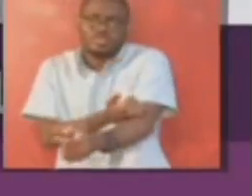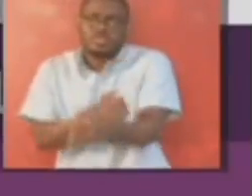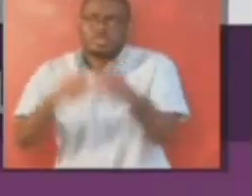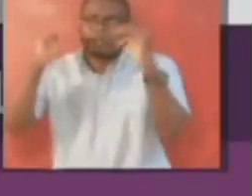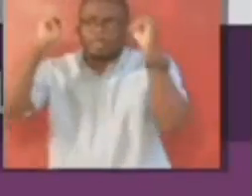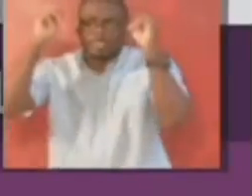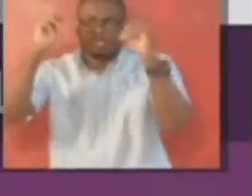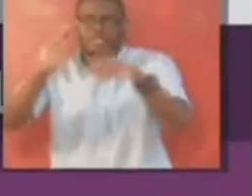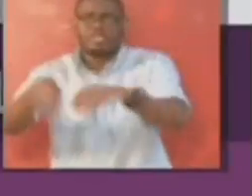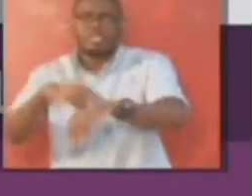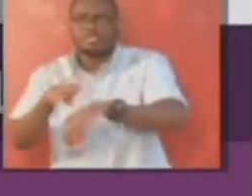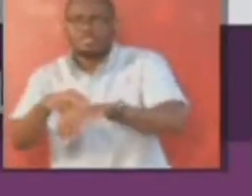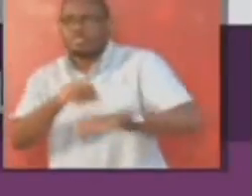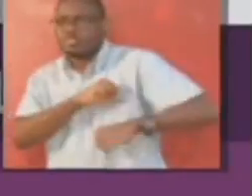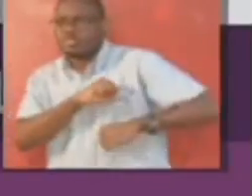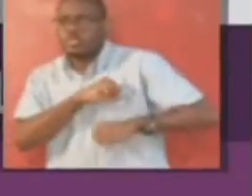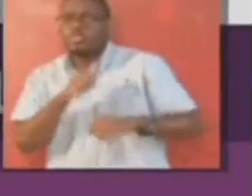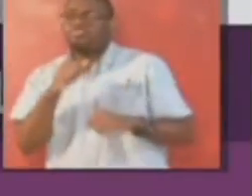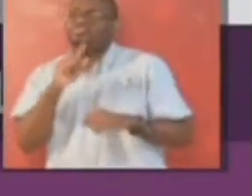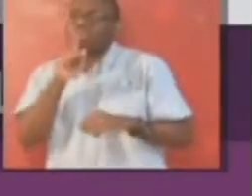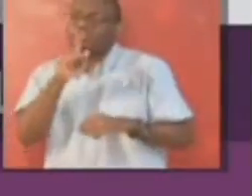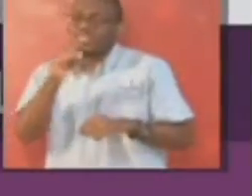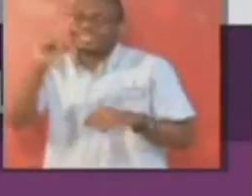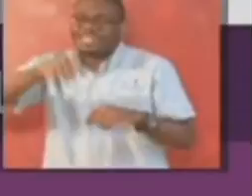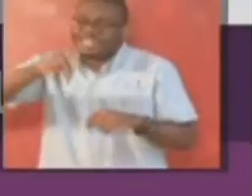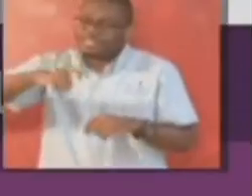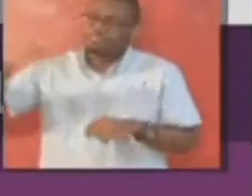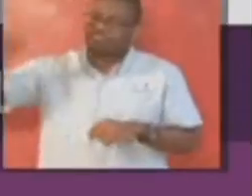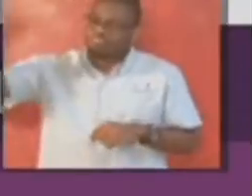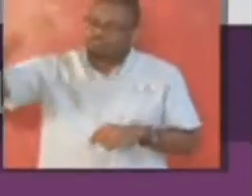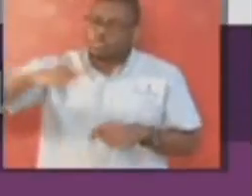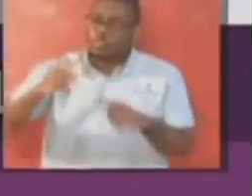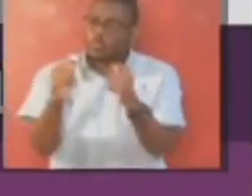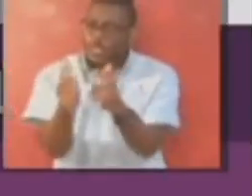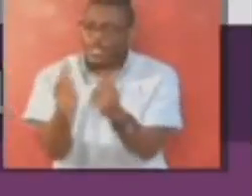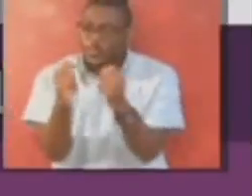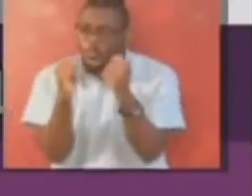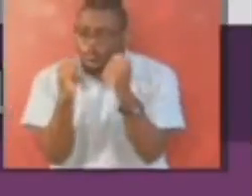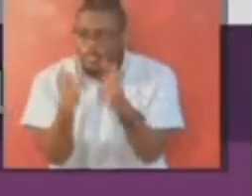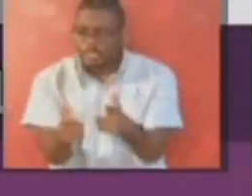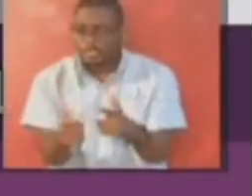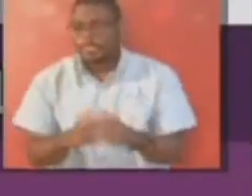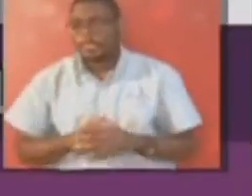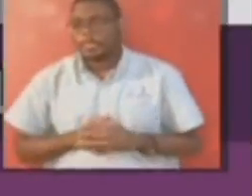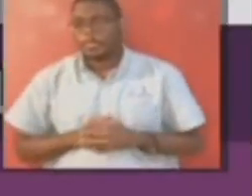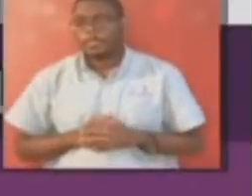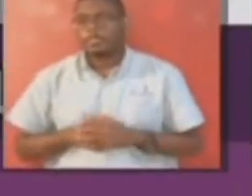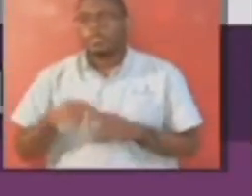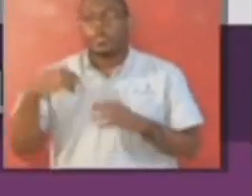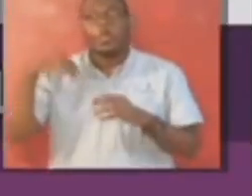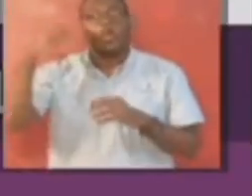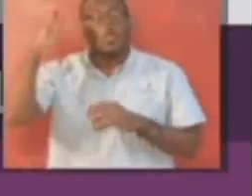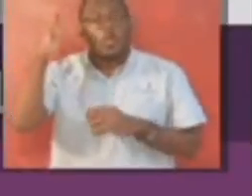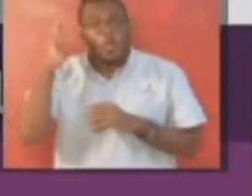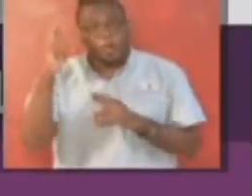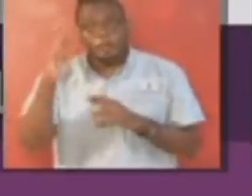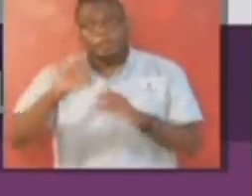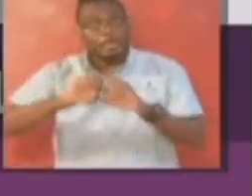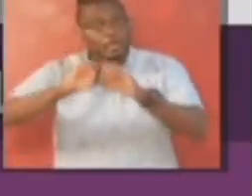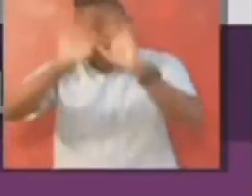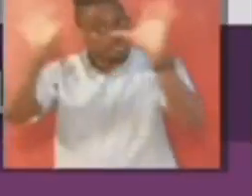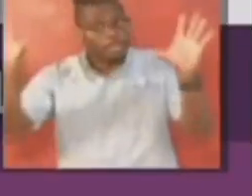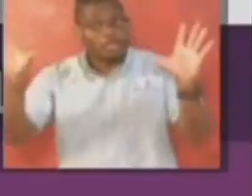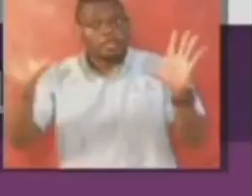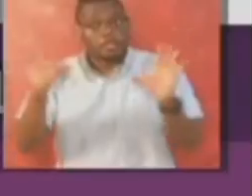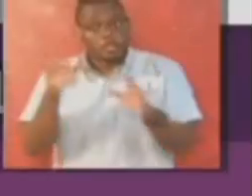who really needs to get in here as quickly as possible? I hope that's the clearest way I could have put that. And